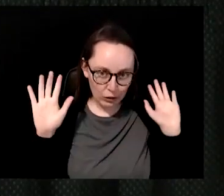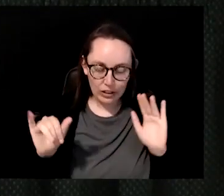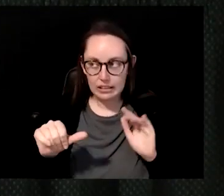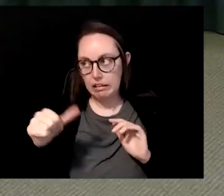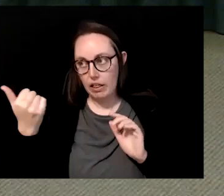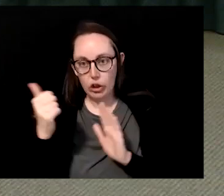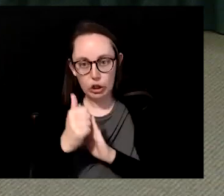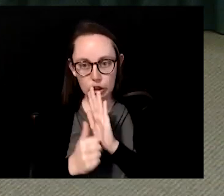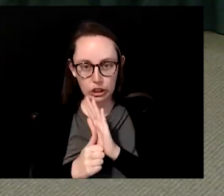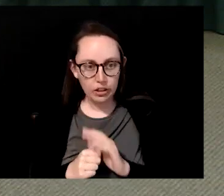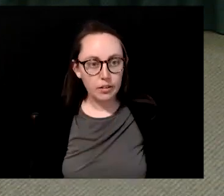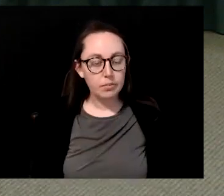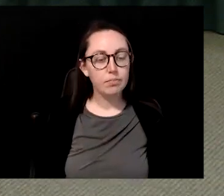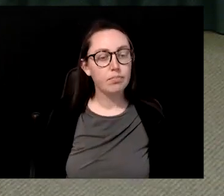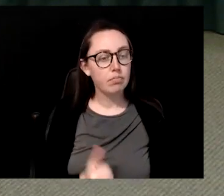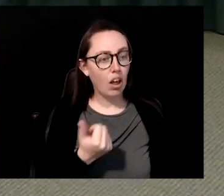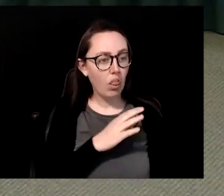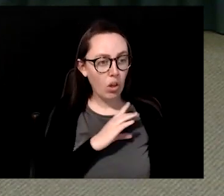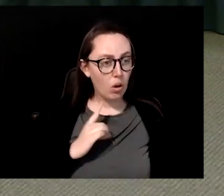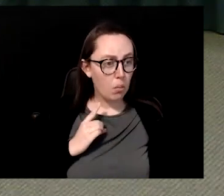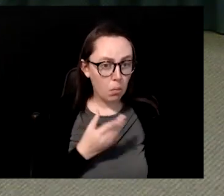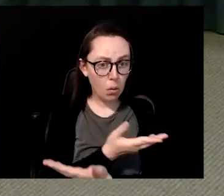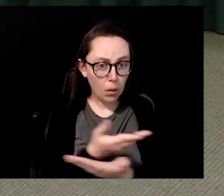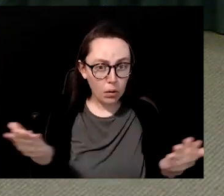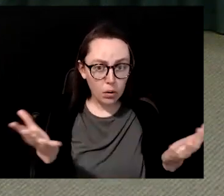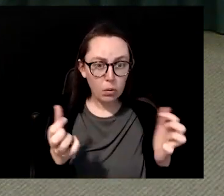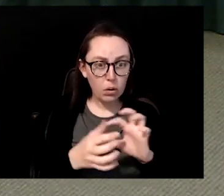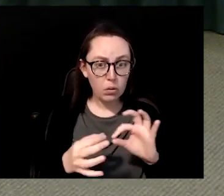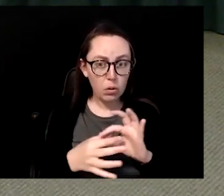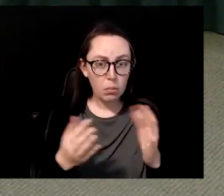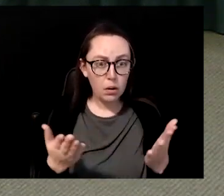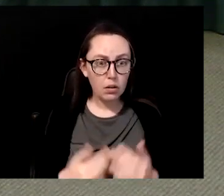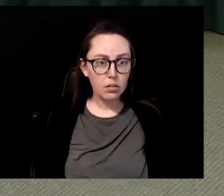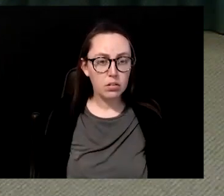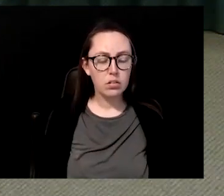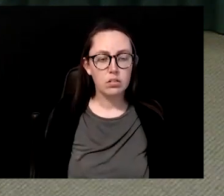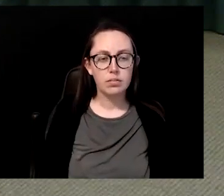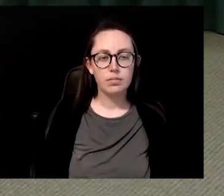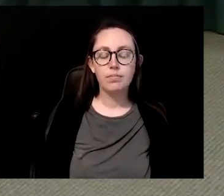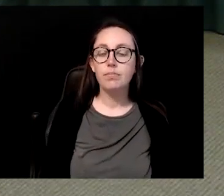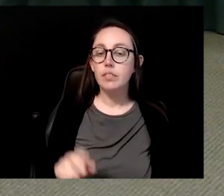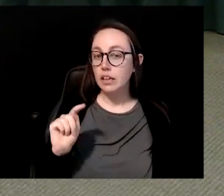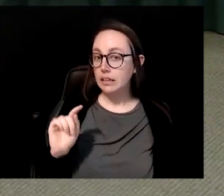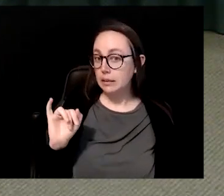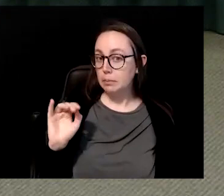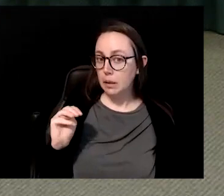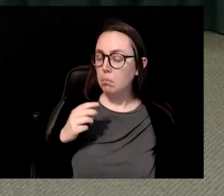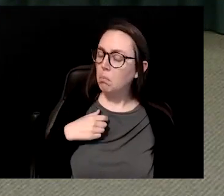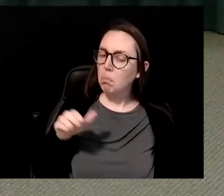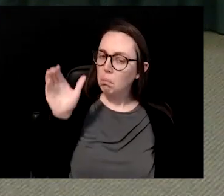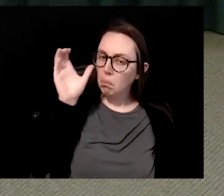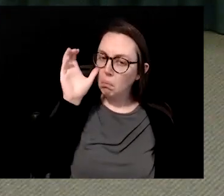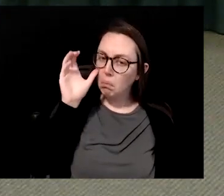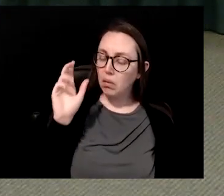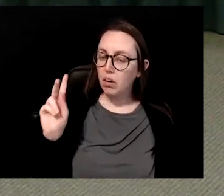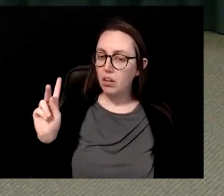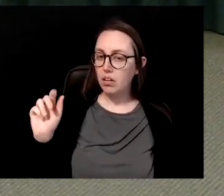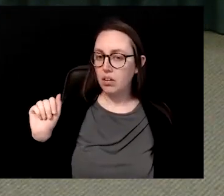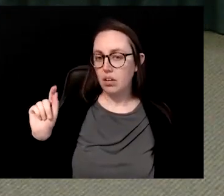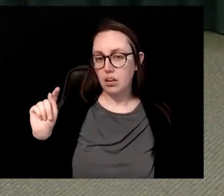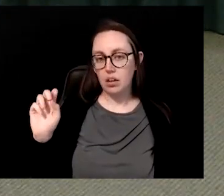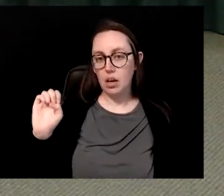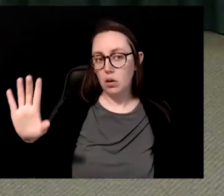want to speak to it before I move on to next tune oh I definitely hear what Kate's saying um as one of the